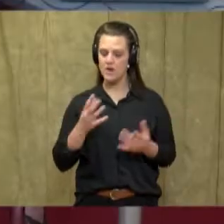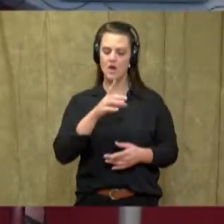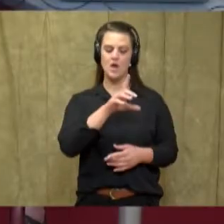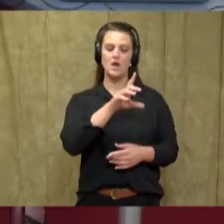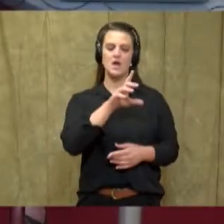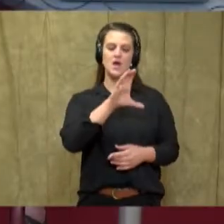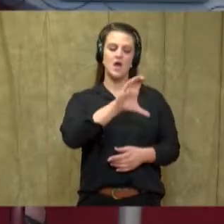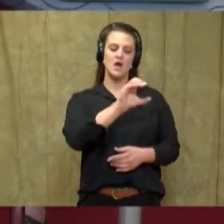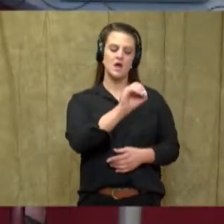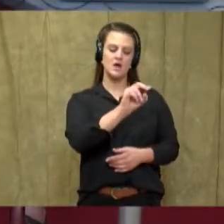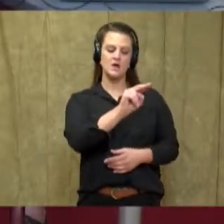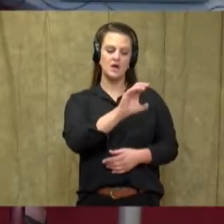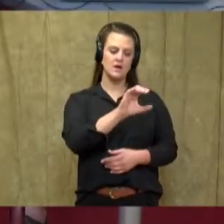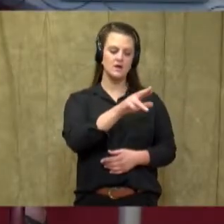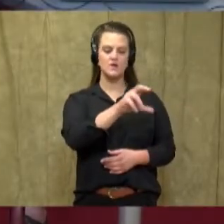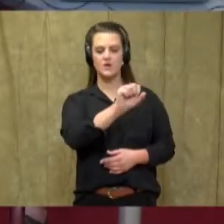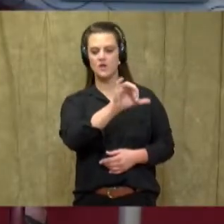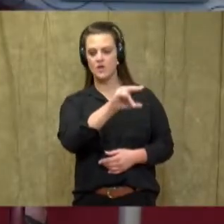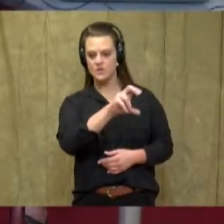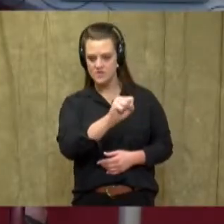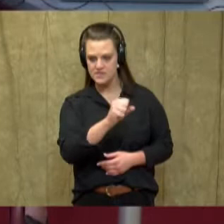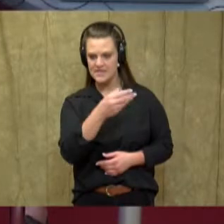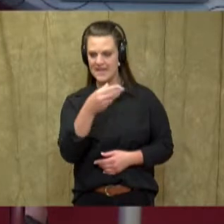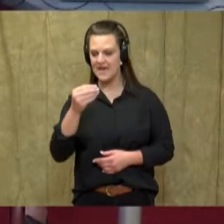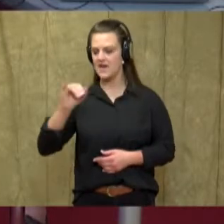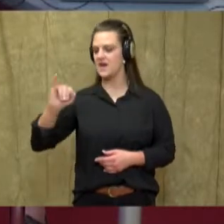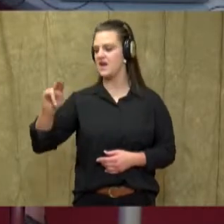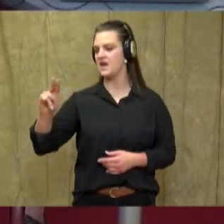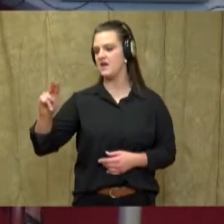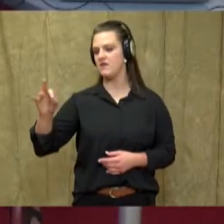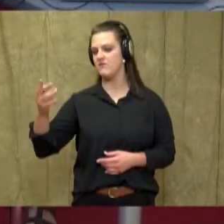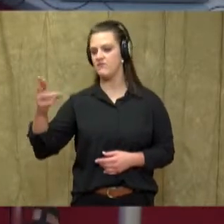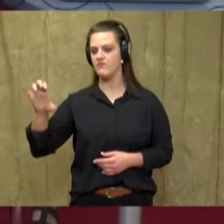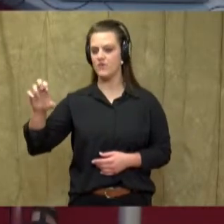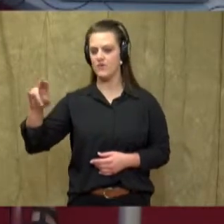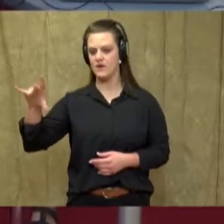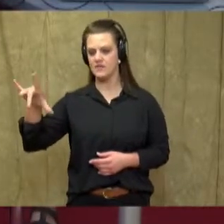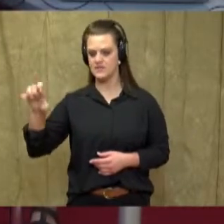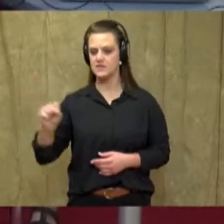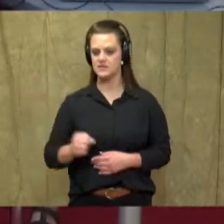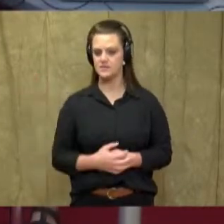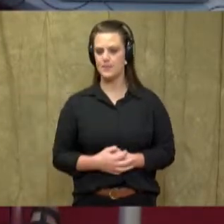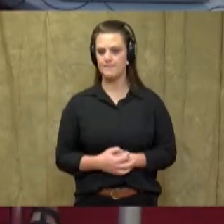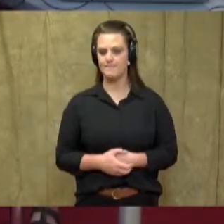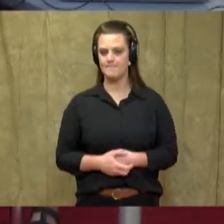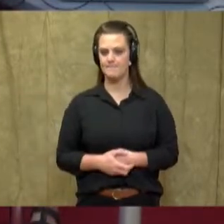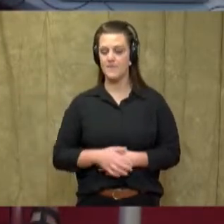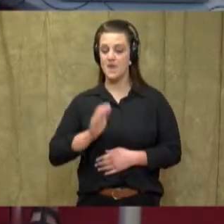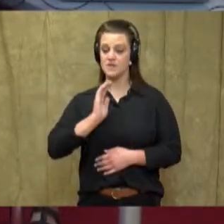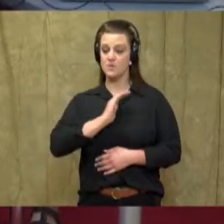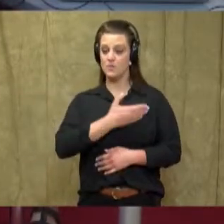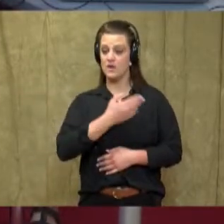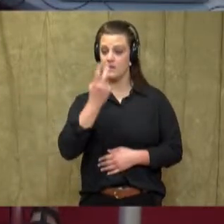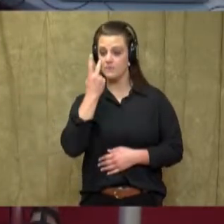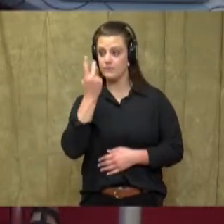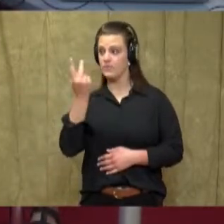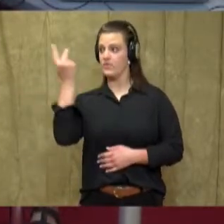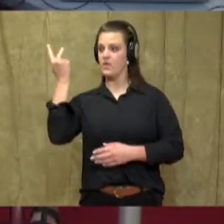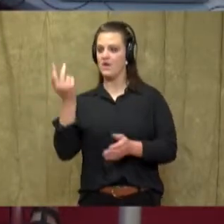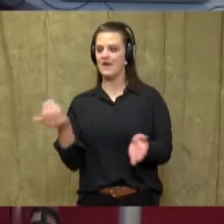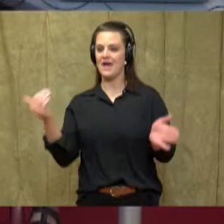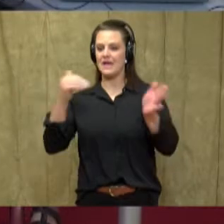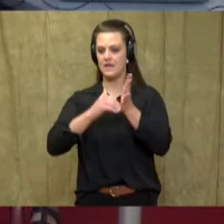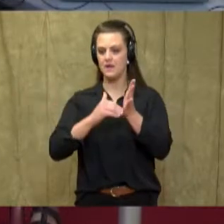inferences, especially in the reading of informational text. And as we look at it, remember, boys and girls, it